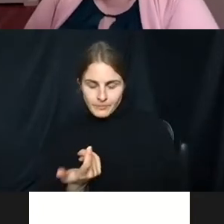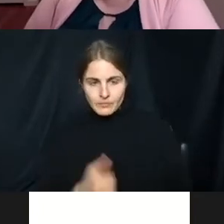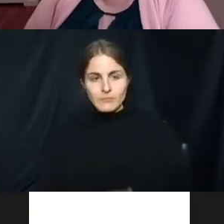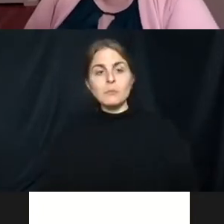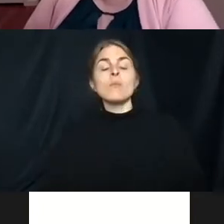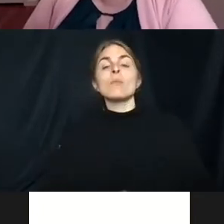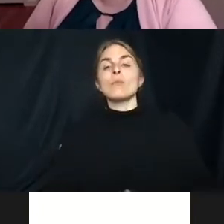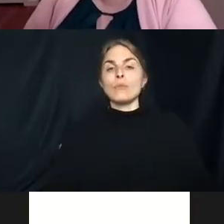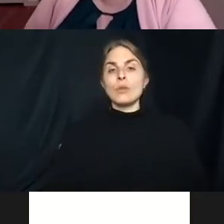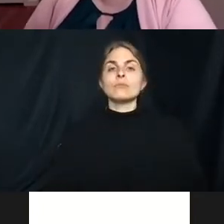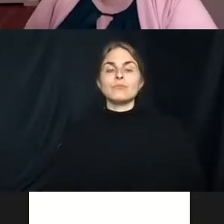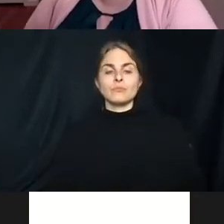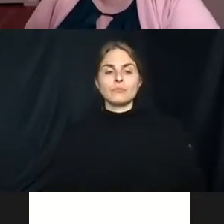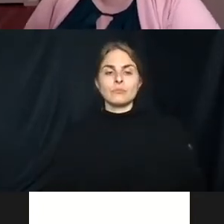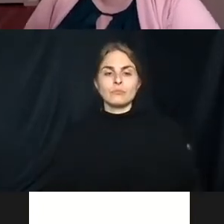That's to say